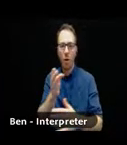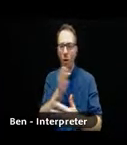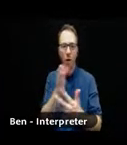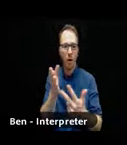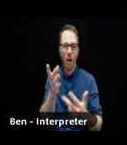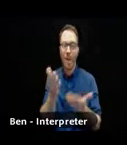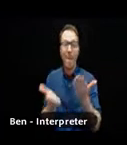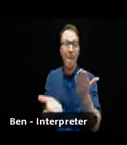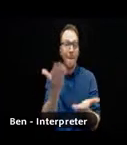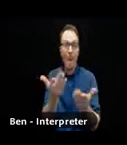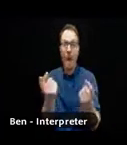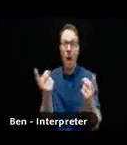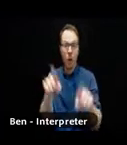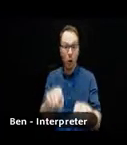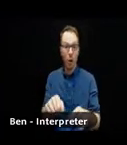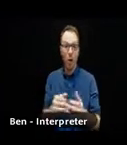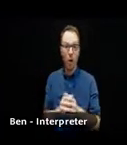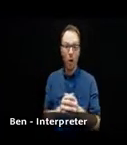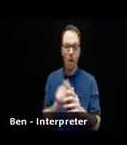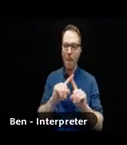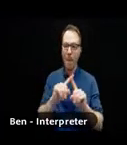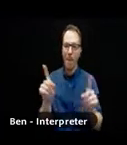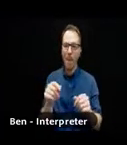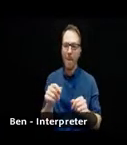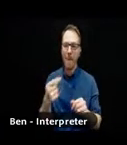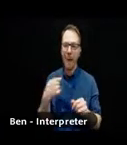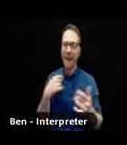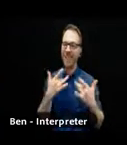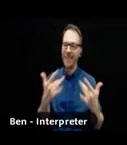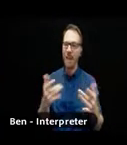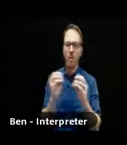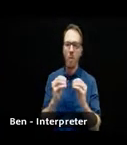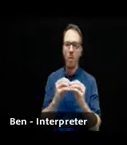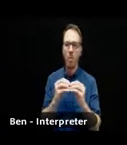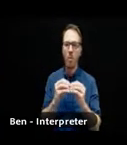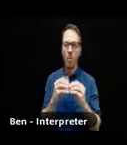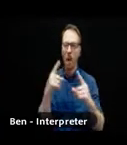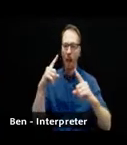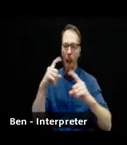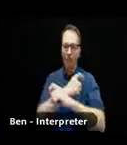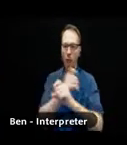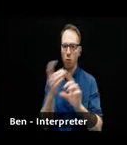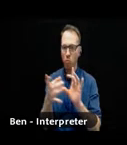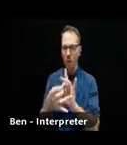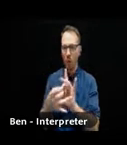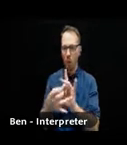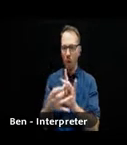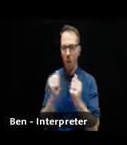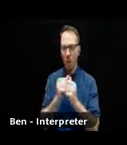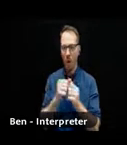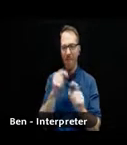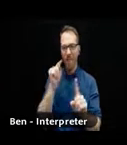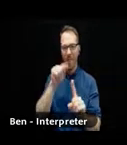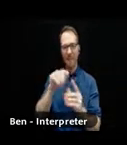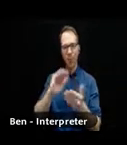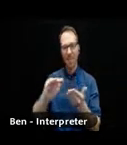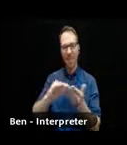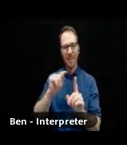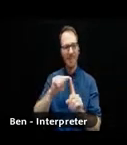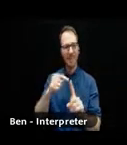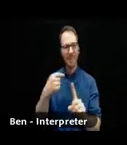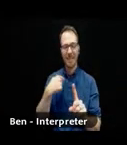may occur, but I tend to have a more complicated relationship to the notion of forgiveness. I think we